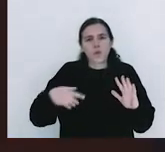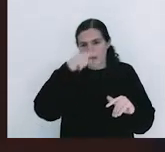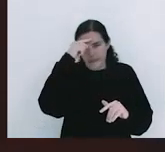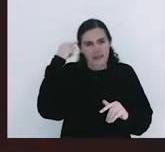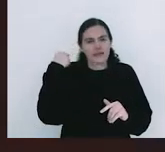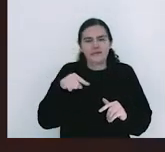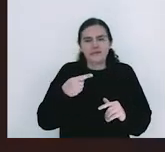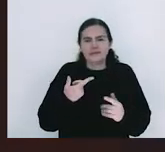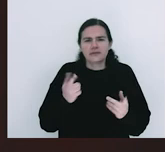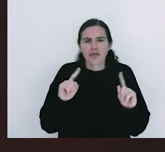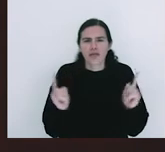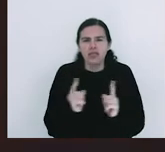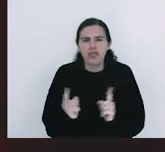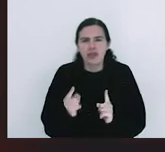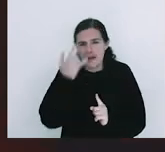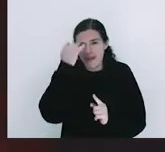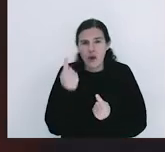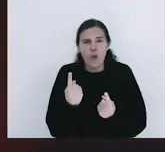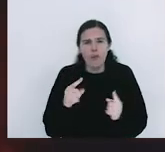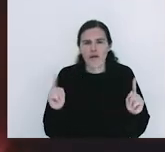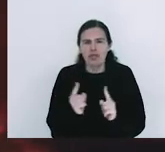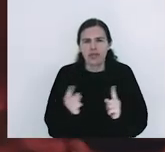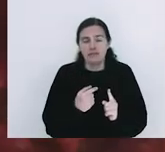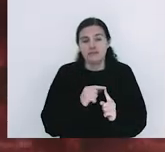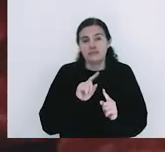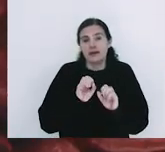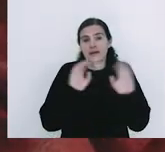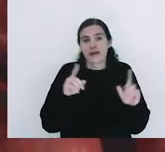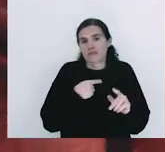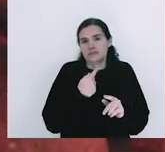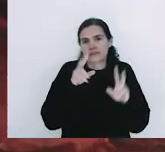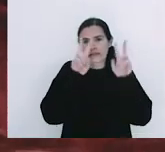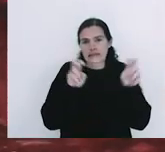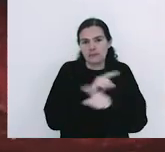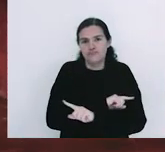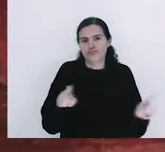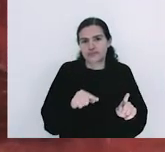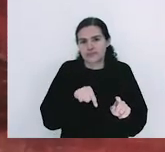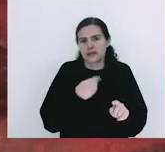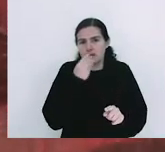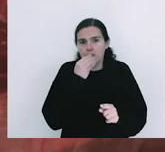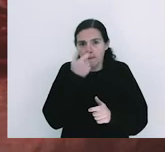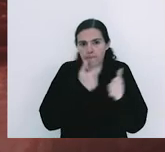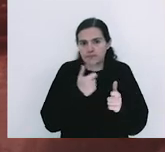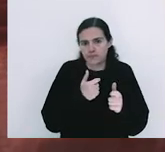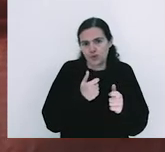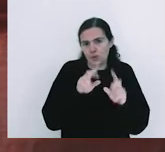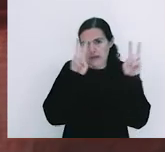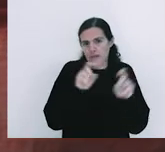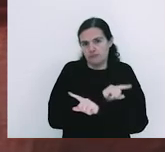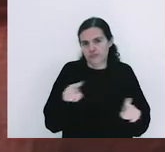to summarize in one idea. Of course, it's a taboo. Cannibalism is a taboo. So just the notion of